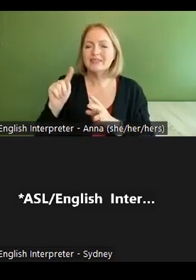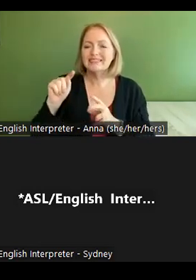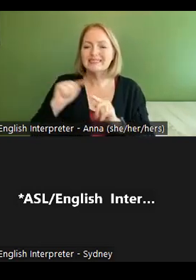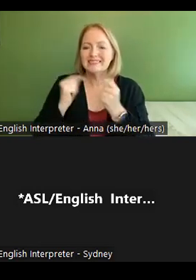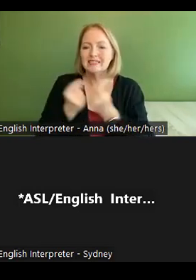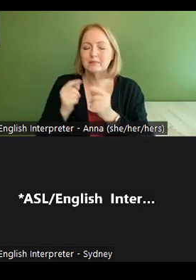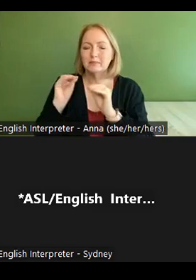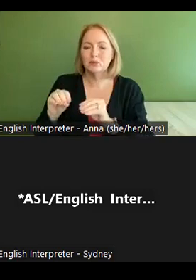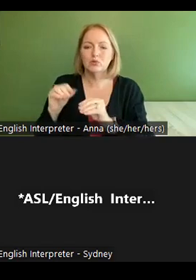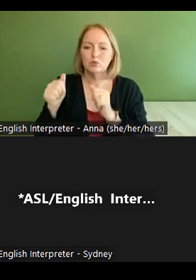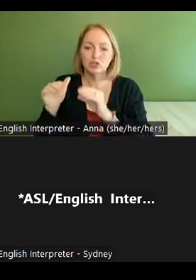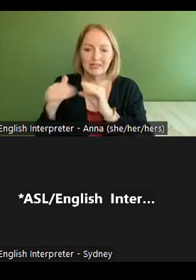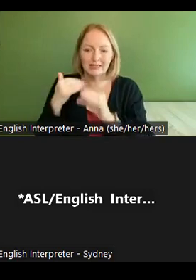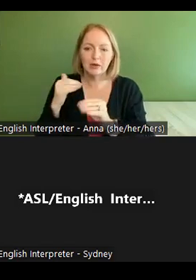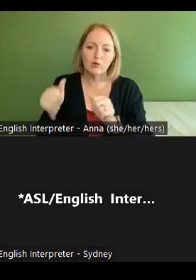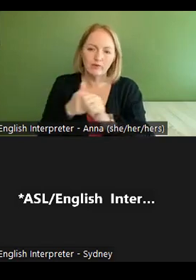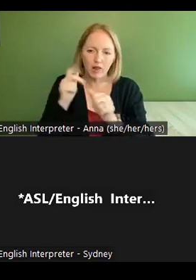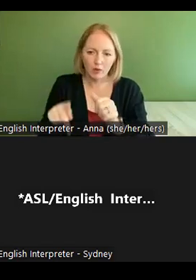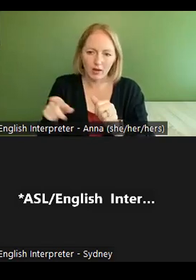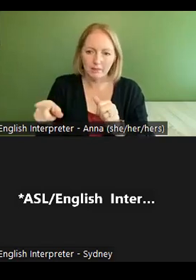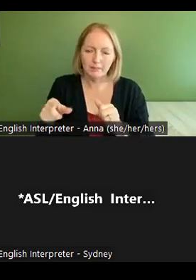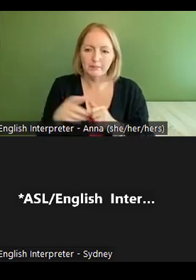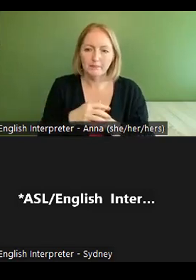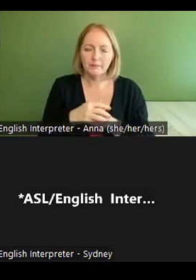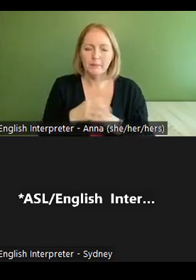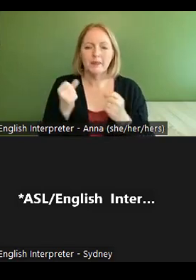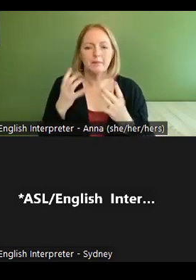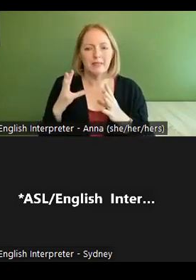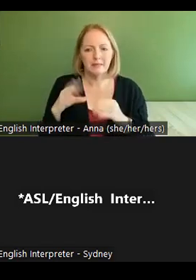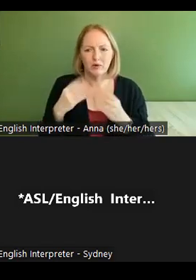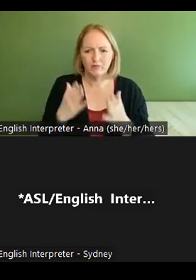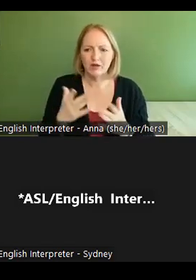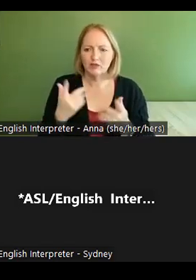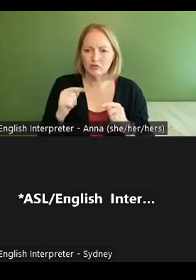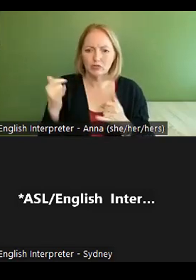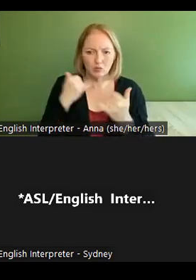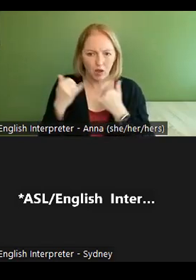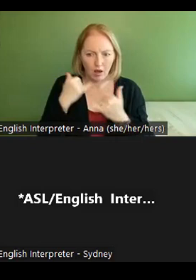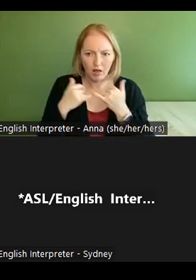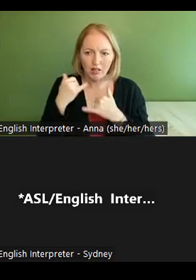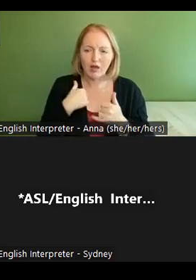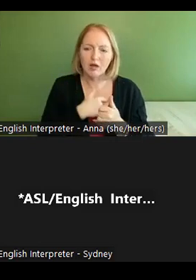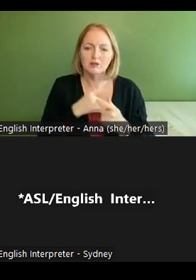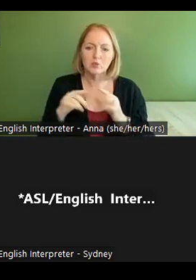the chat so we can follow up. Many providers have already started to call us or email me or